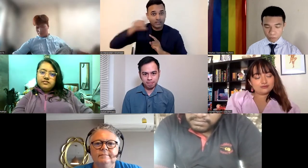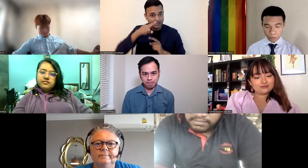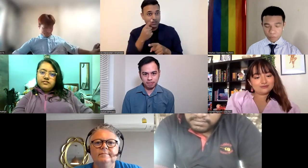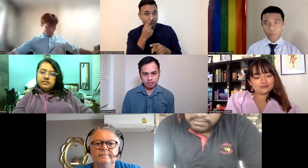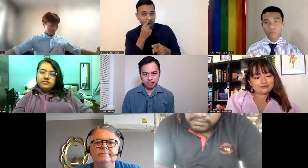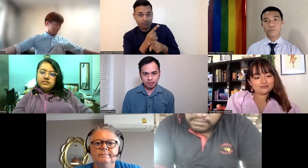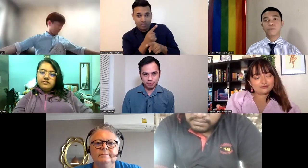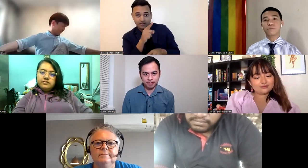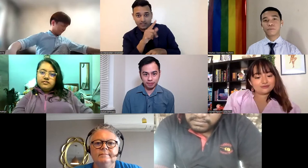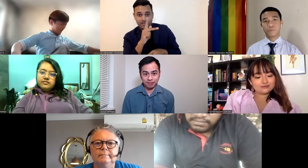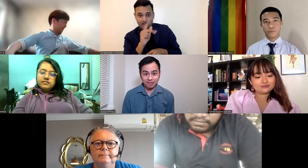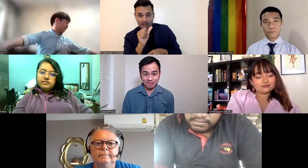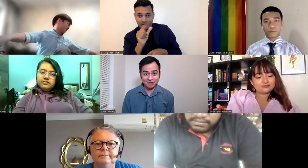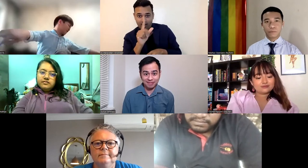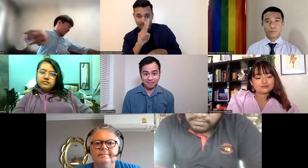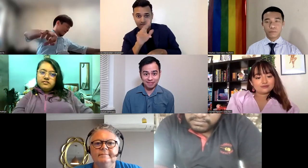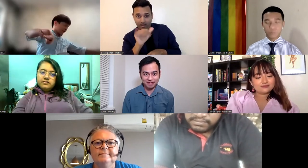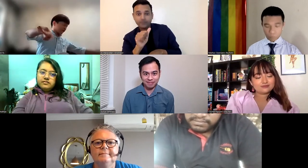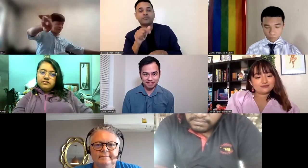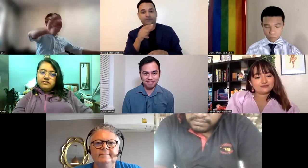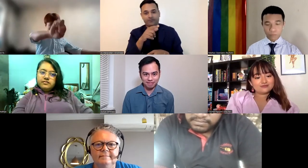Yeah, damn it. Yes, I have.